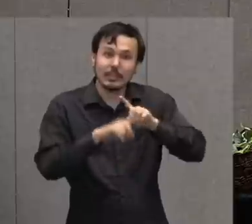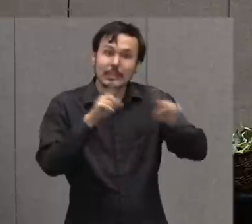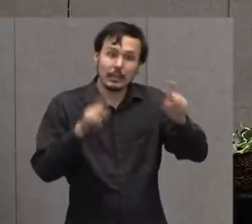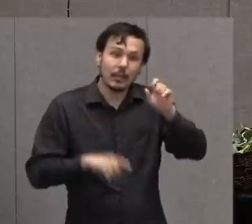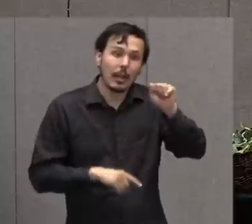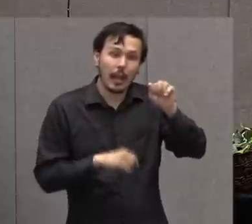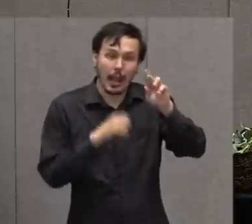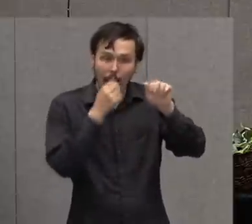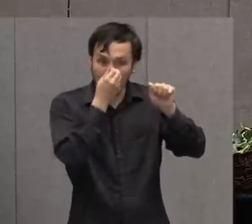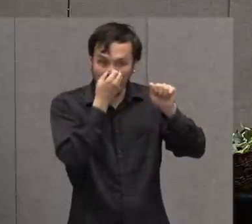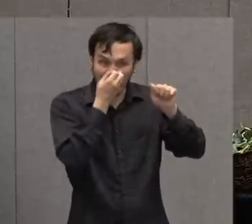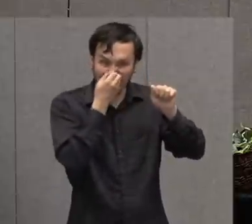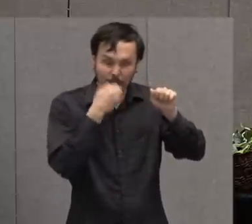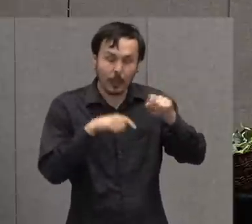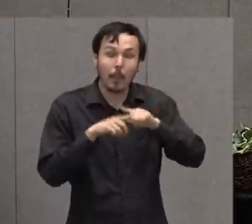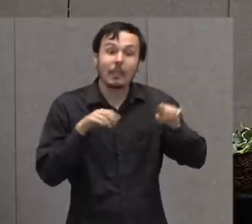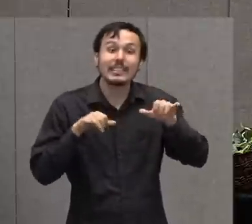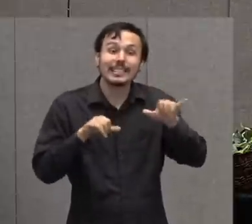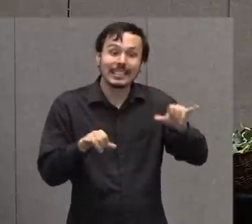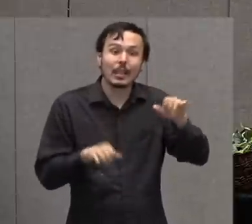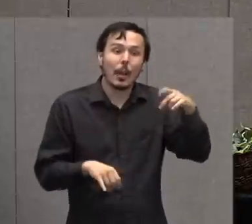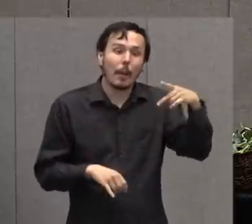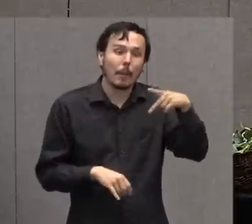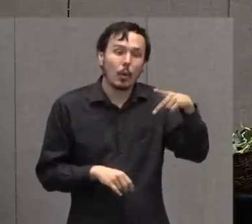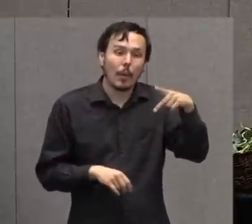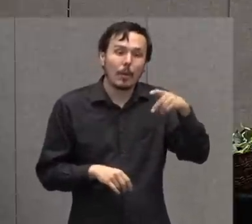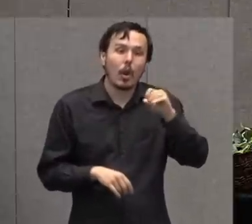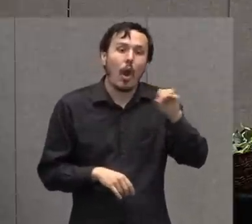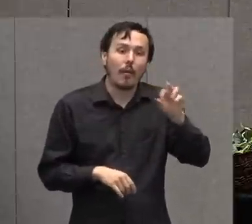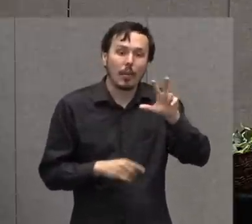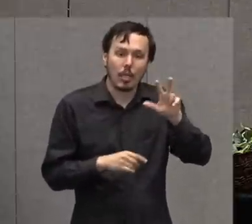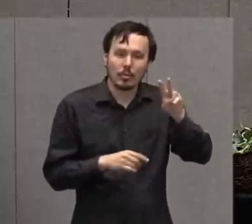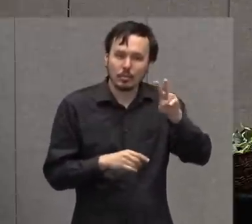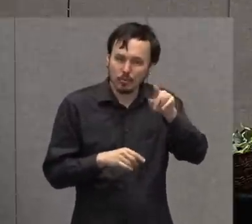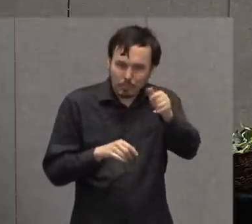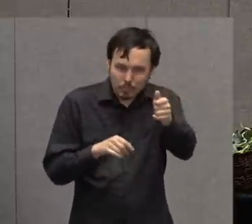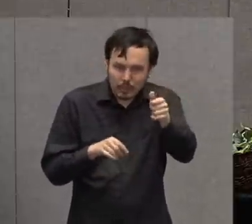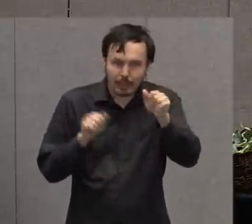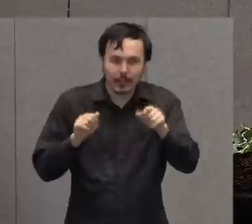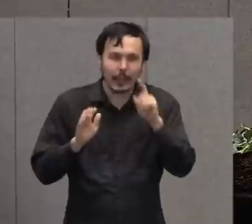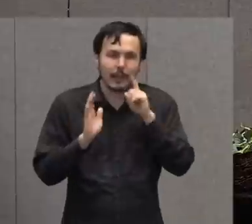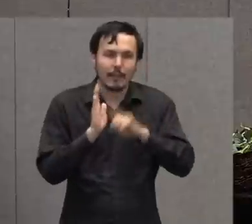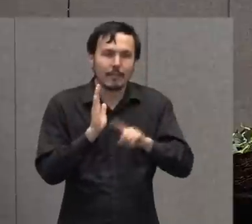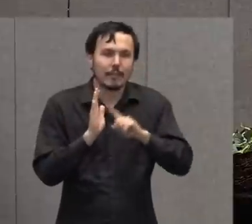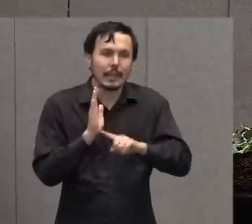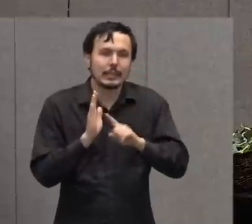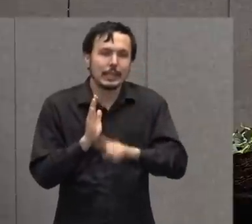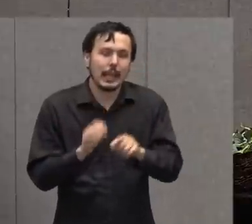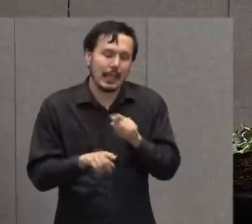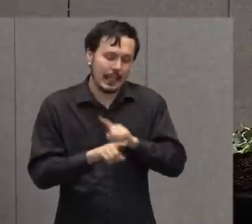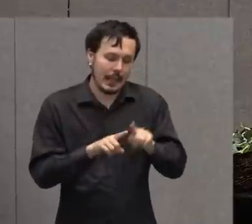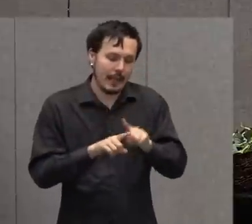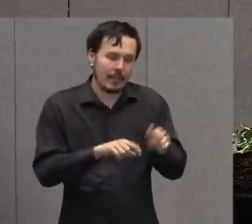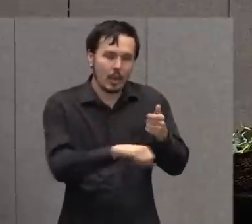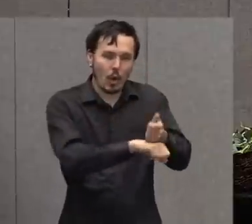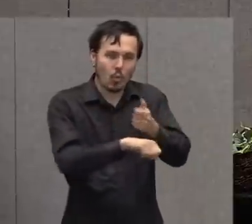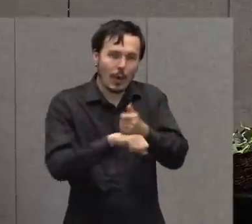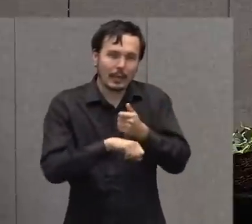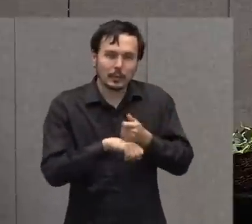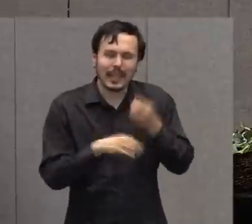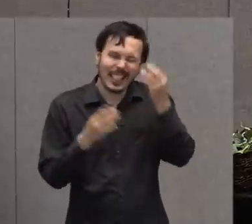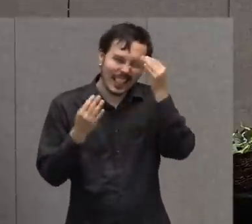area, that would give us the perimeter of 32? So you can investigate all those different arrangements just by thinking about these